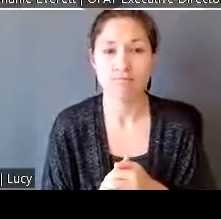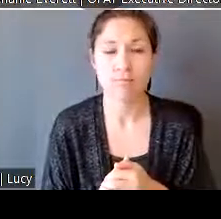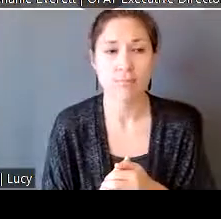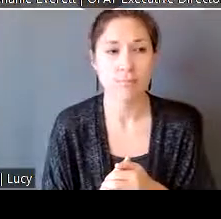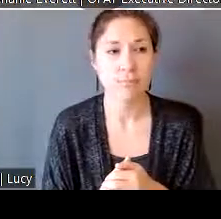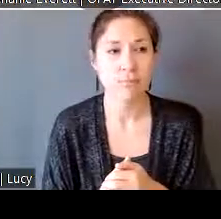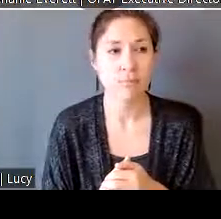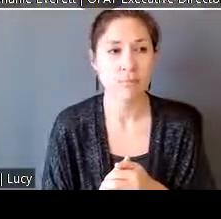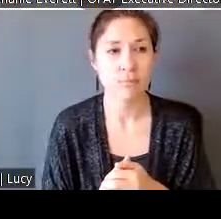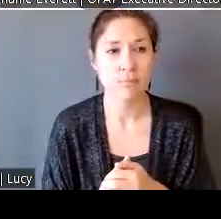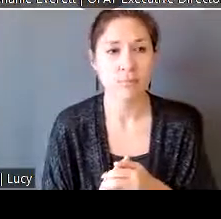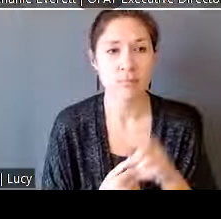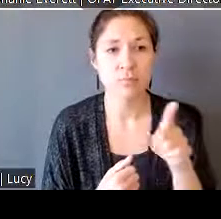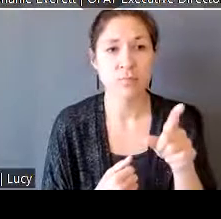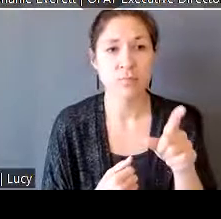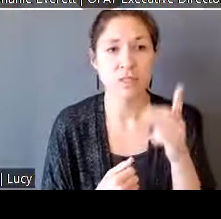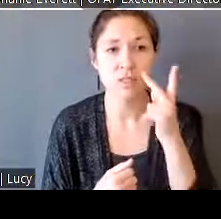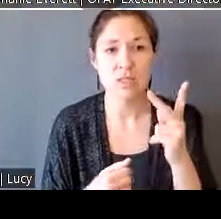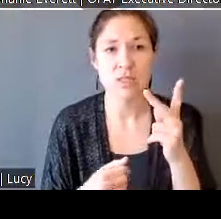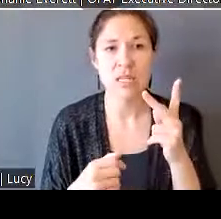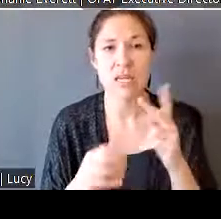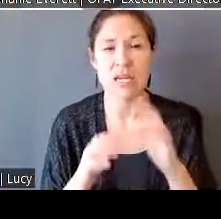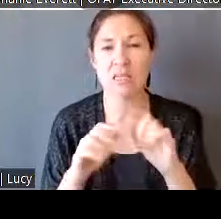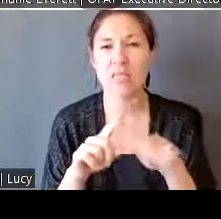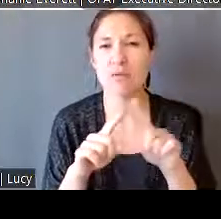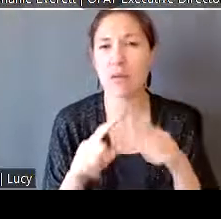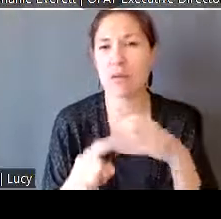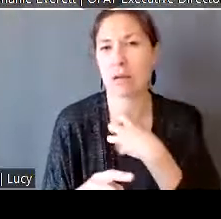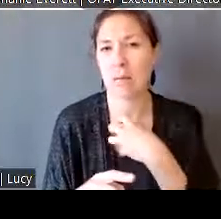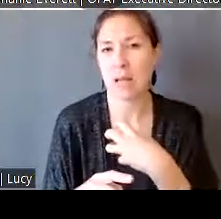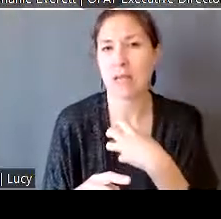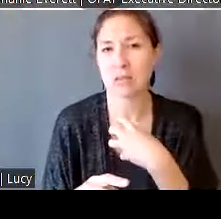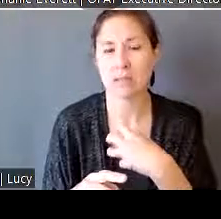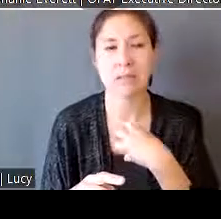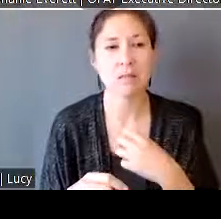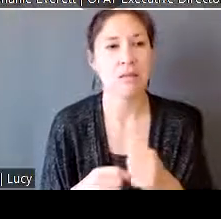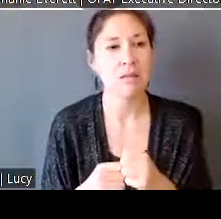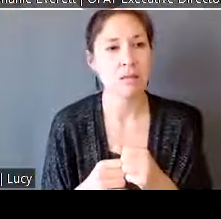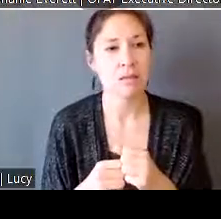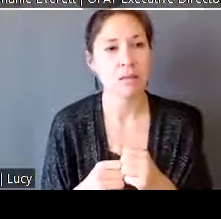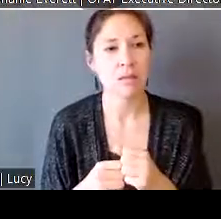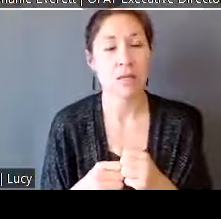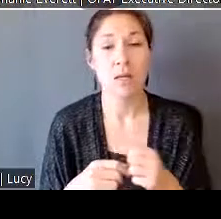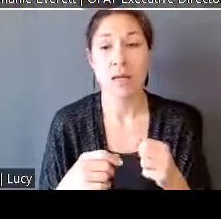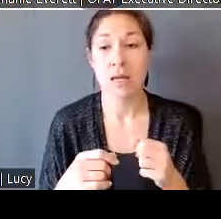good at looking at what our complaints look like. We do update at the end of the month all the complaints,